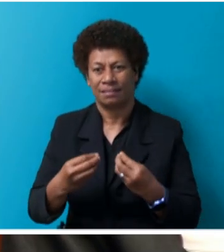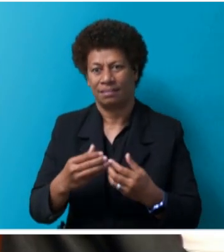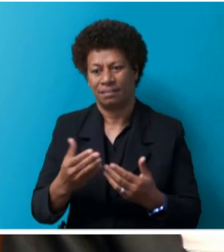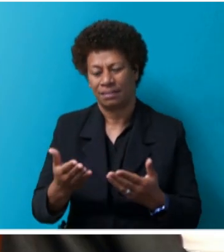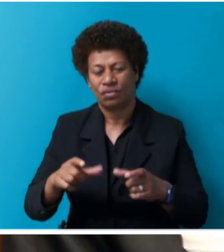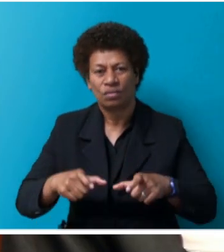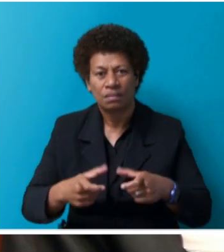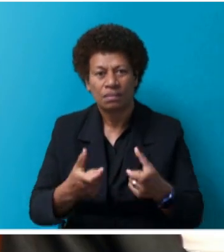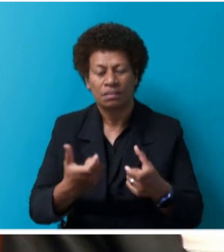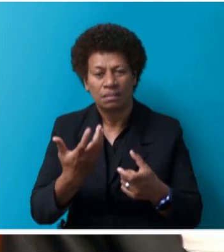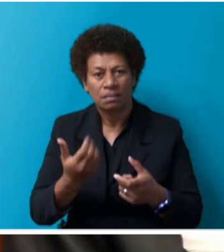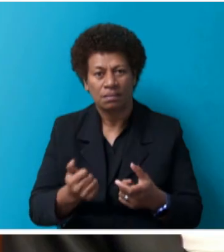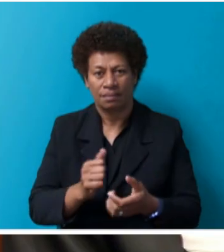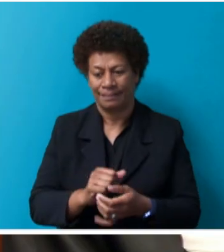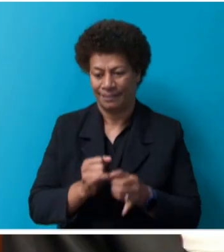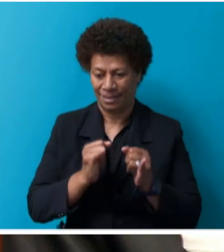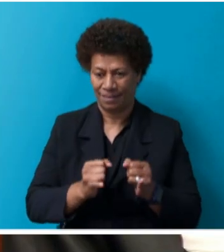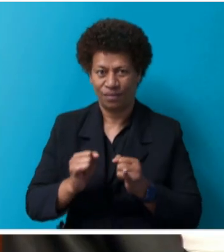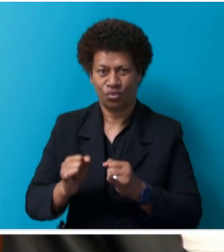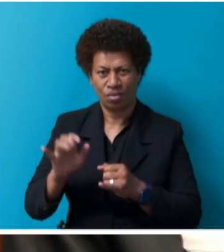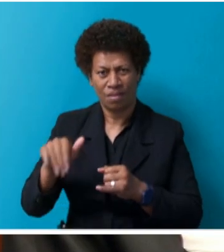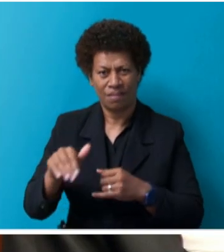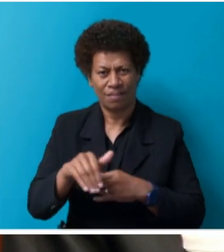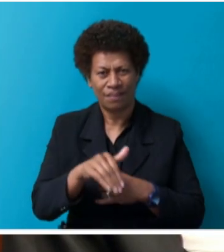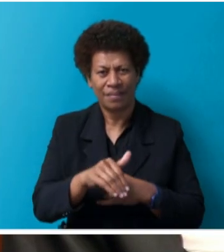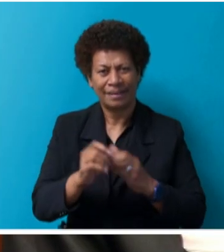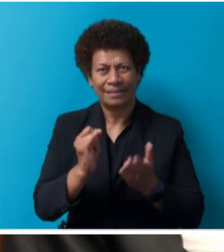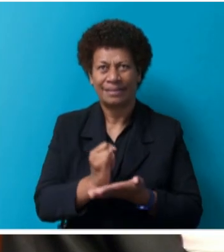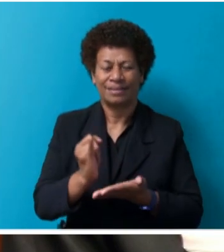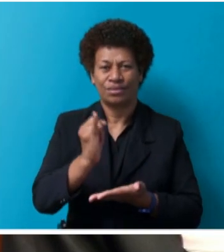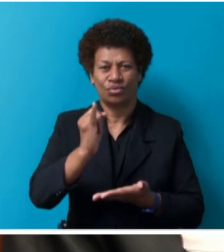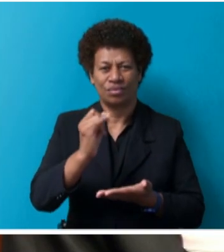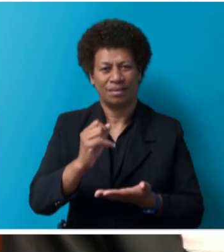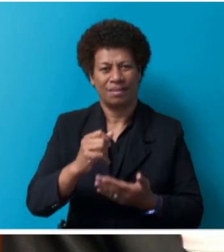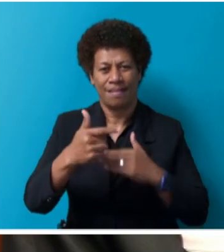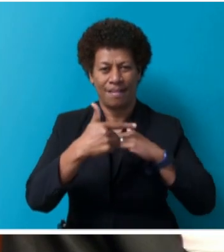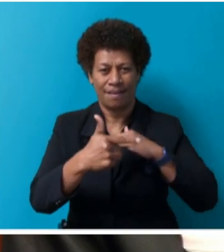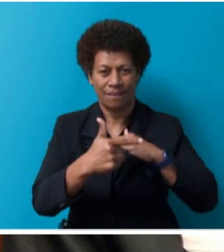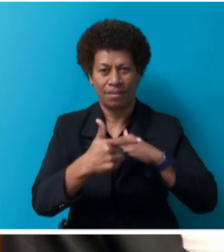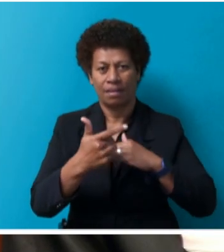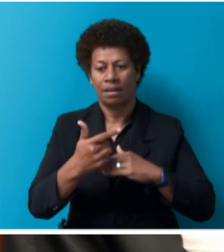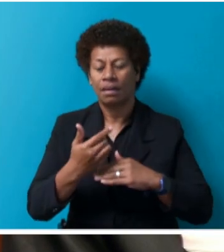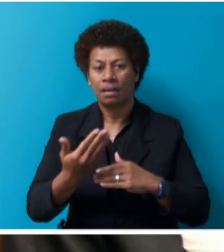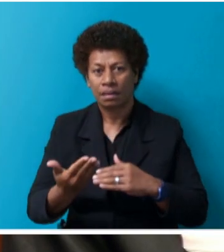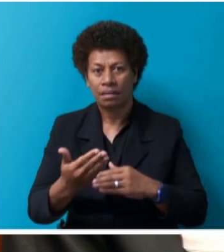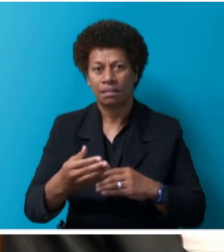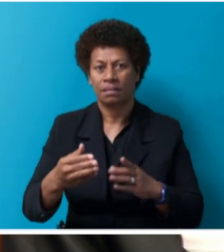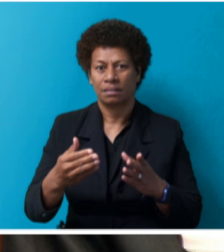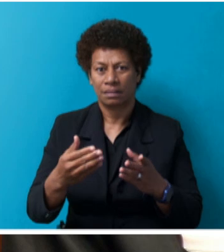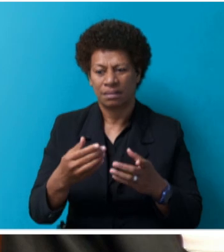face at individual, household, and institutional levels, including navigating abusive